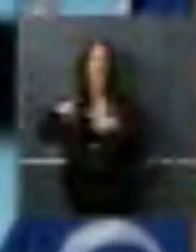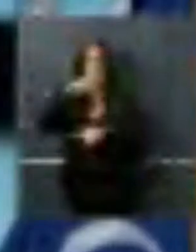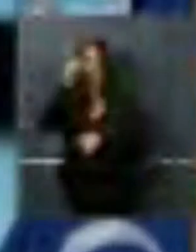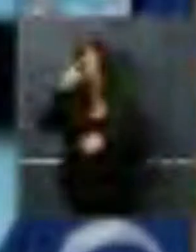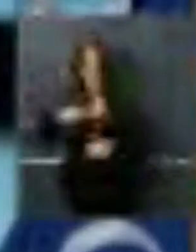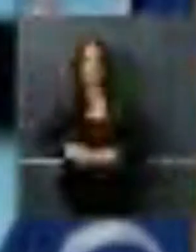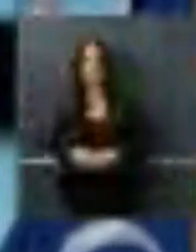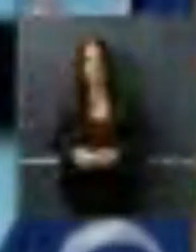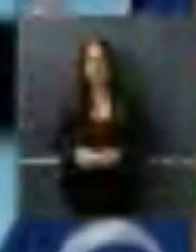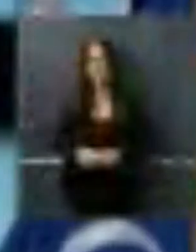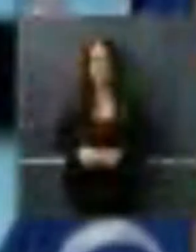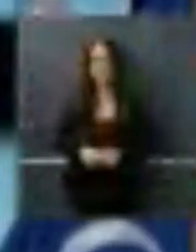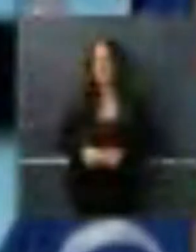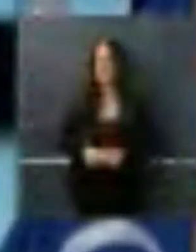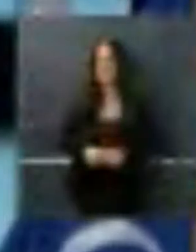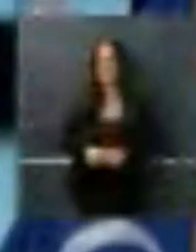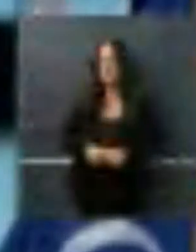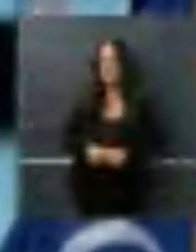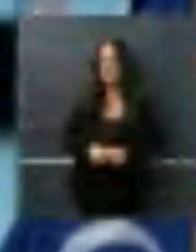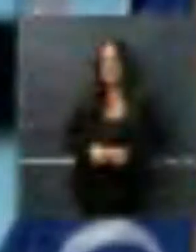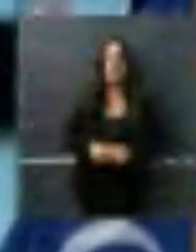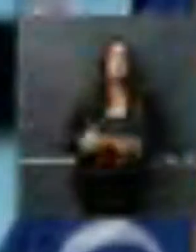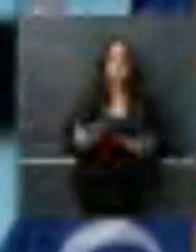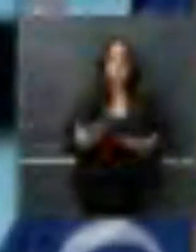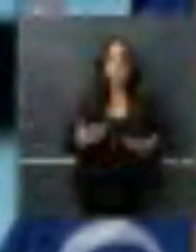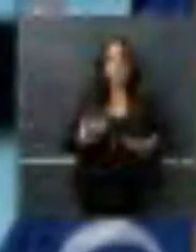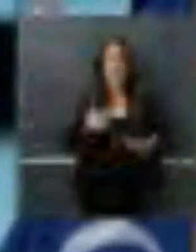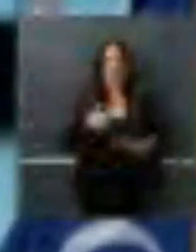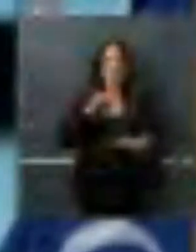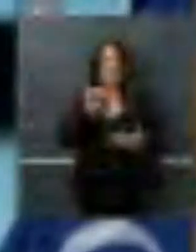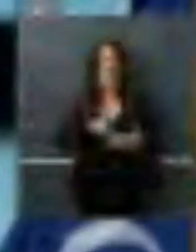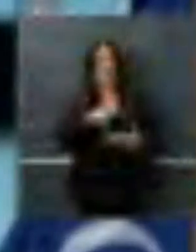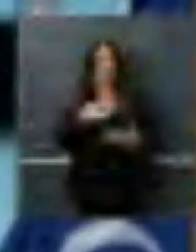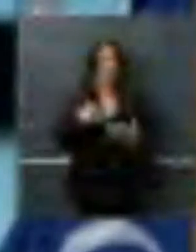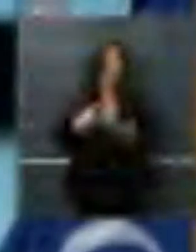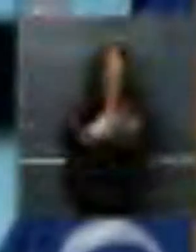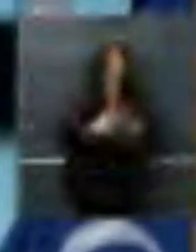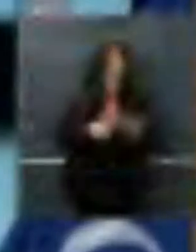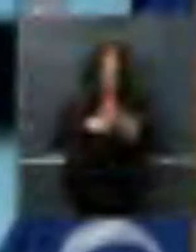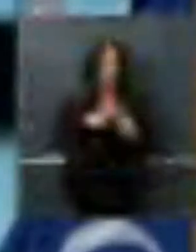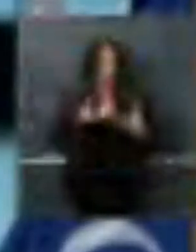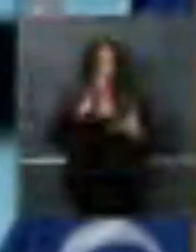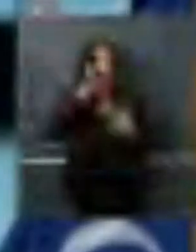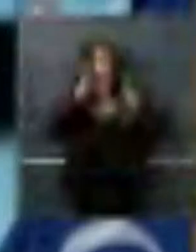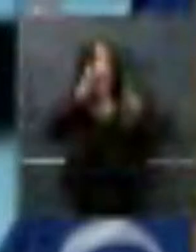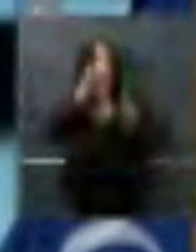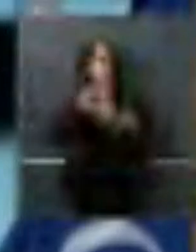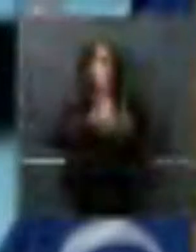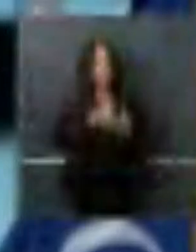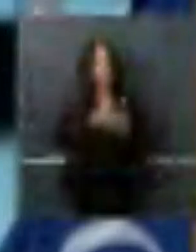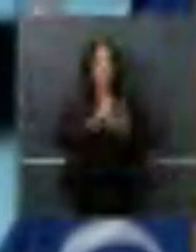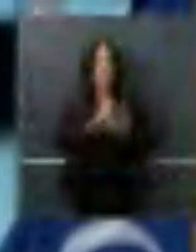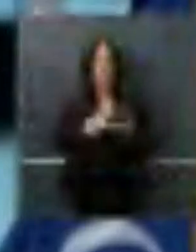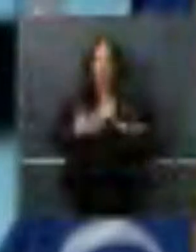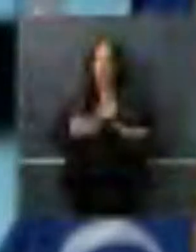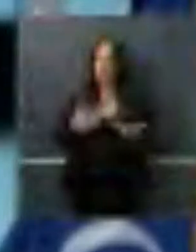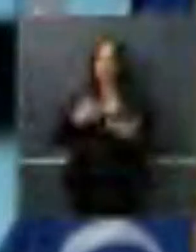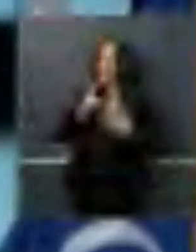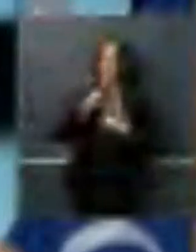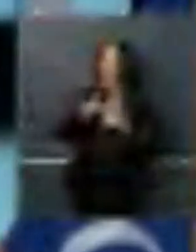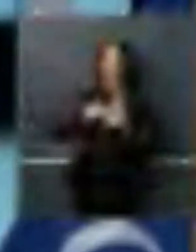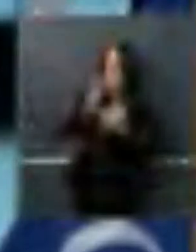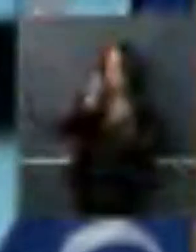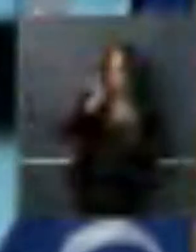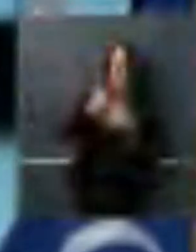frame of focus on not just, teaching to a test, not just the drill and kill model of the